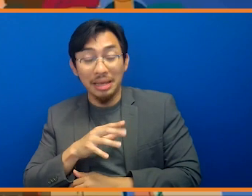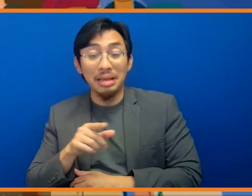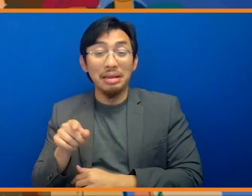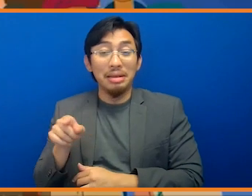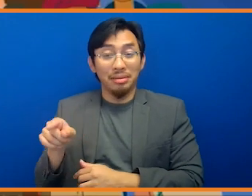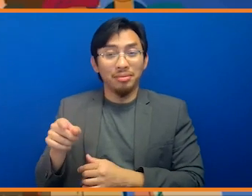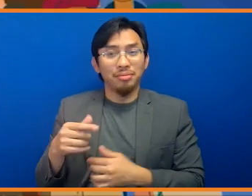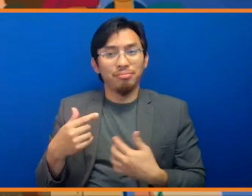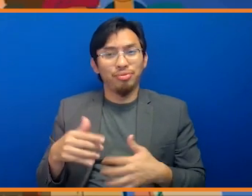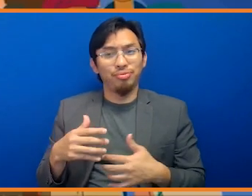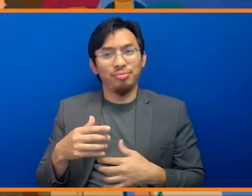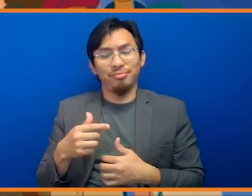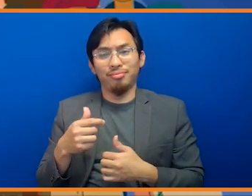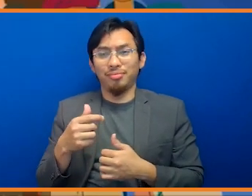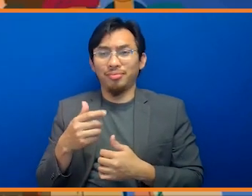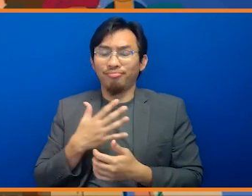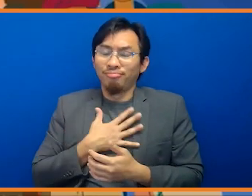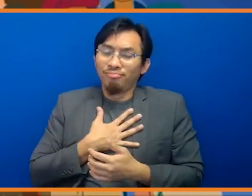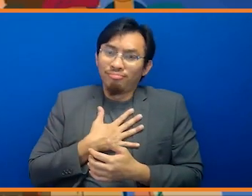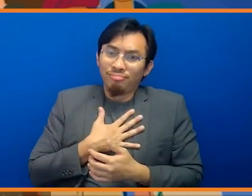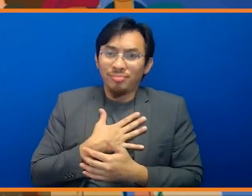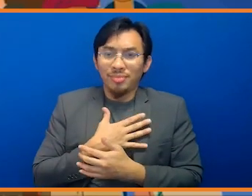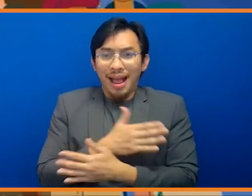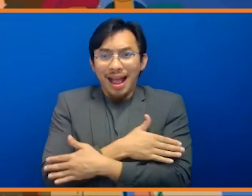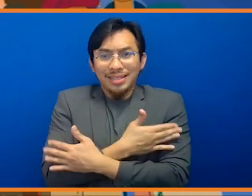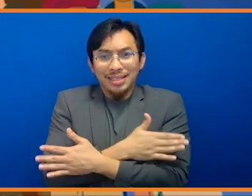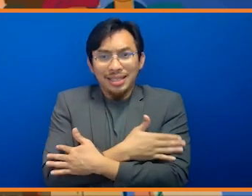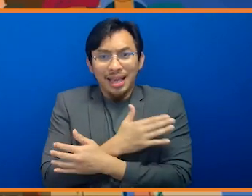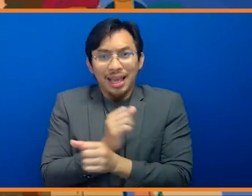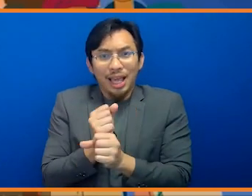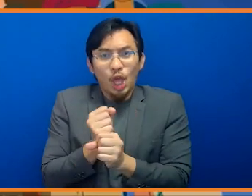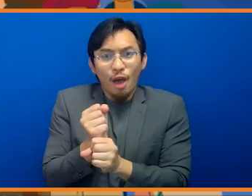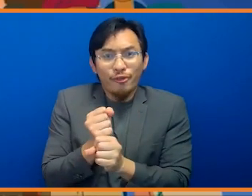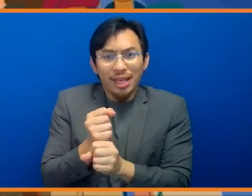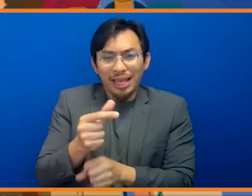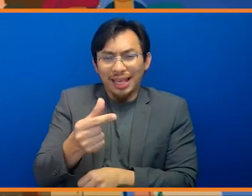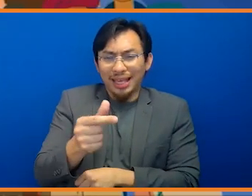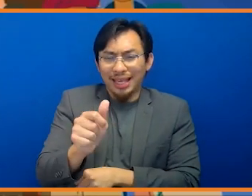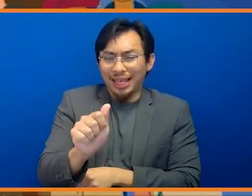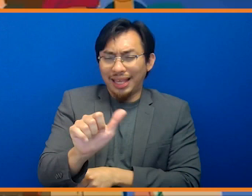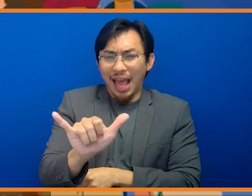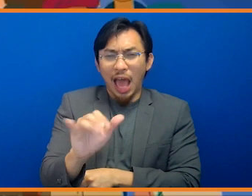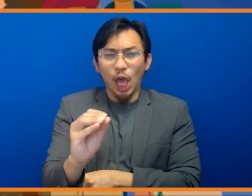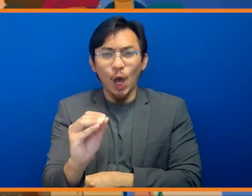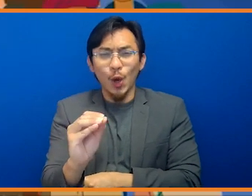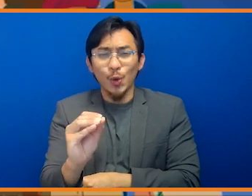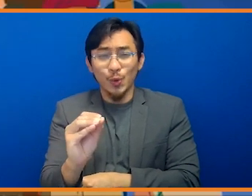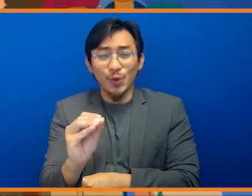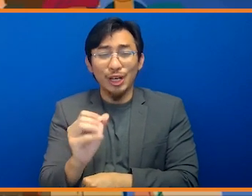so impressed with Aceh coffee, Gayo coffee, Kopi Gayo.